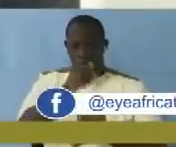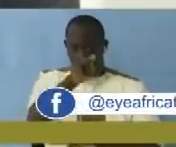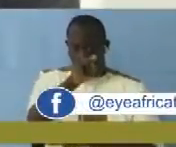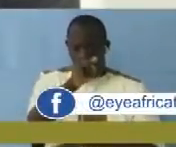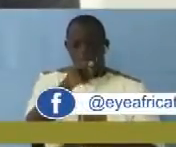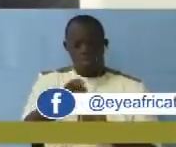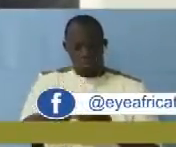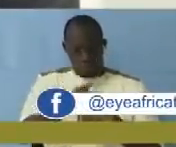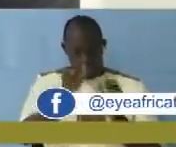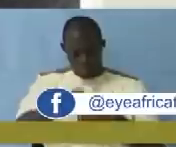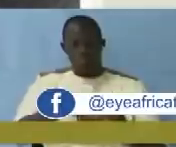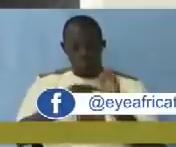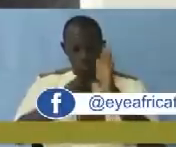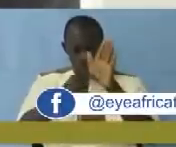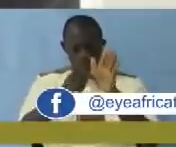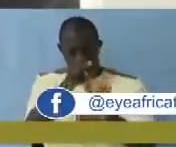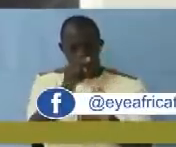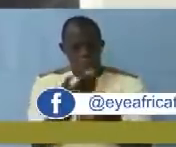I would say why.